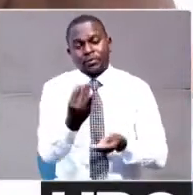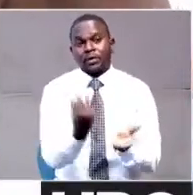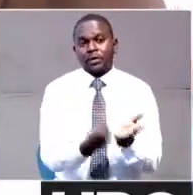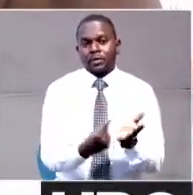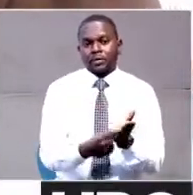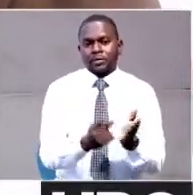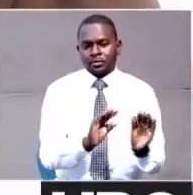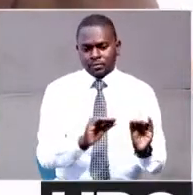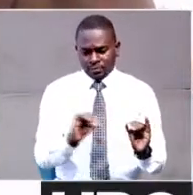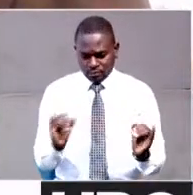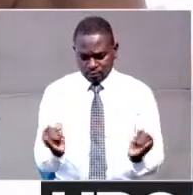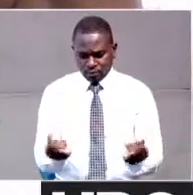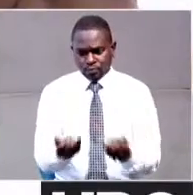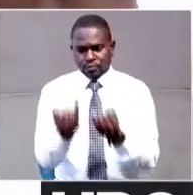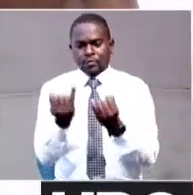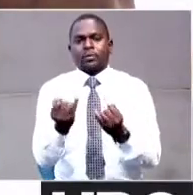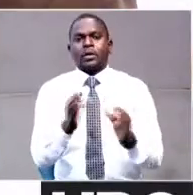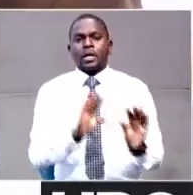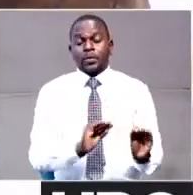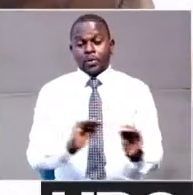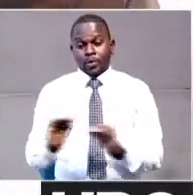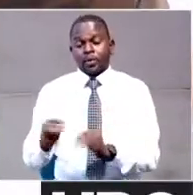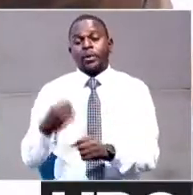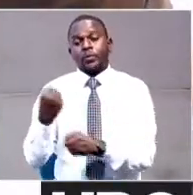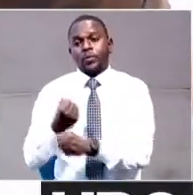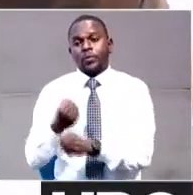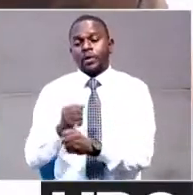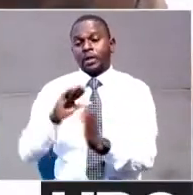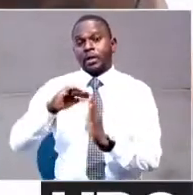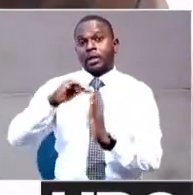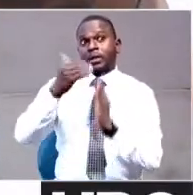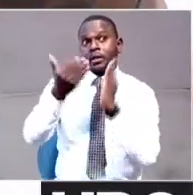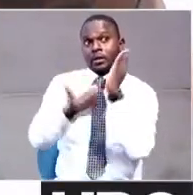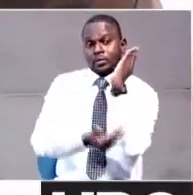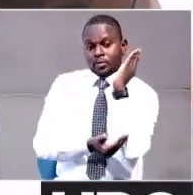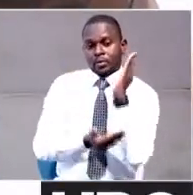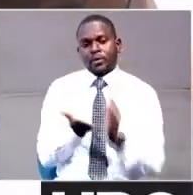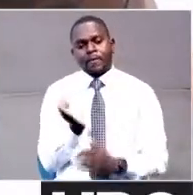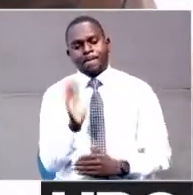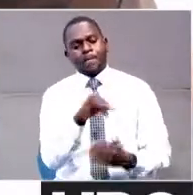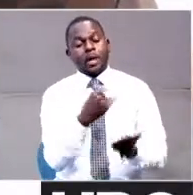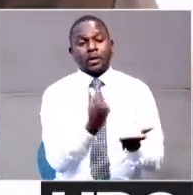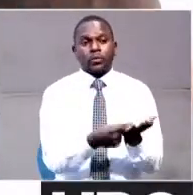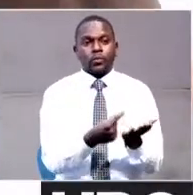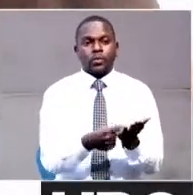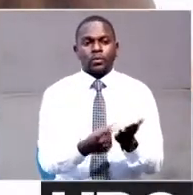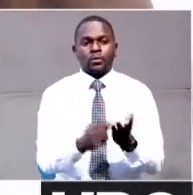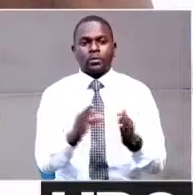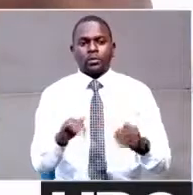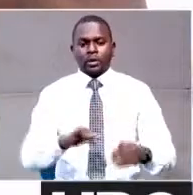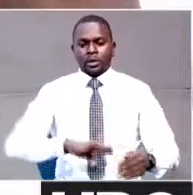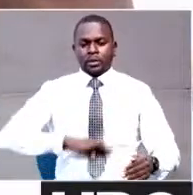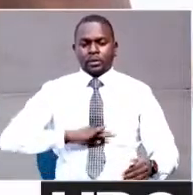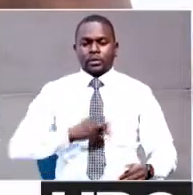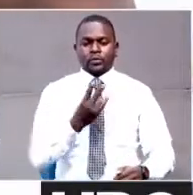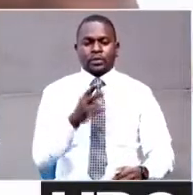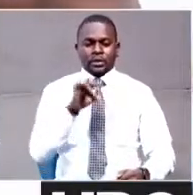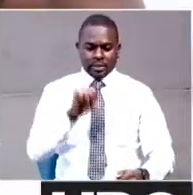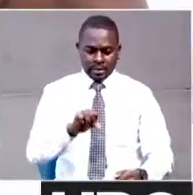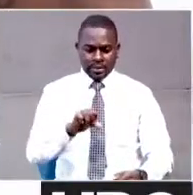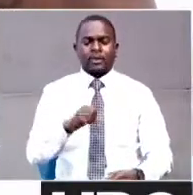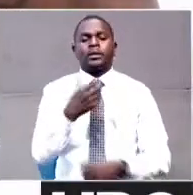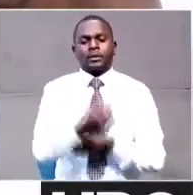to attempting to become a migrant worker in Dubai and back to Uganda, the 29-year-old